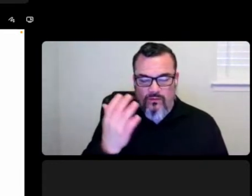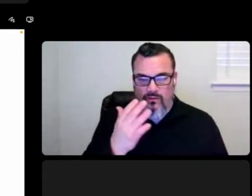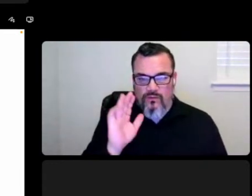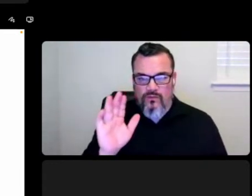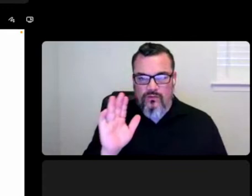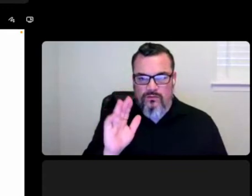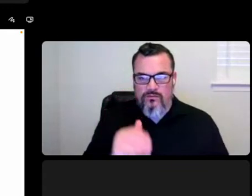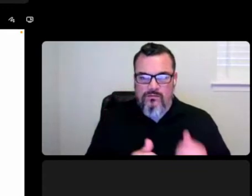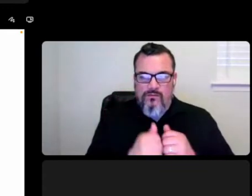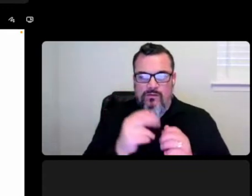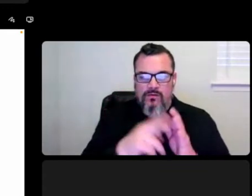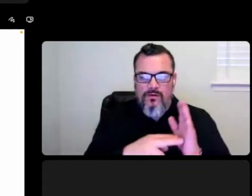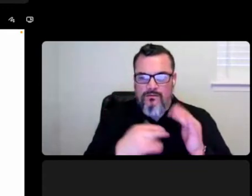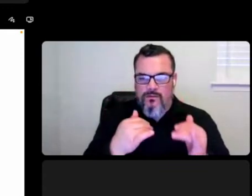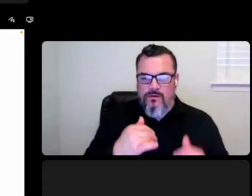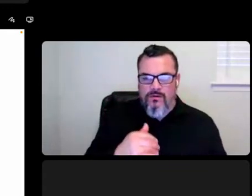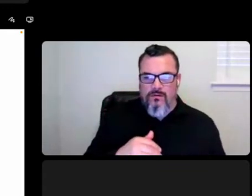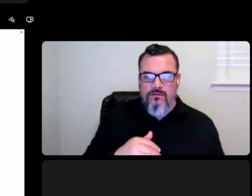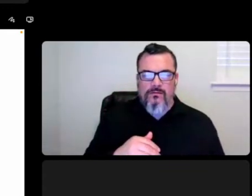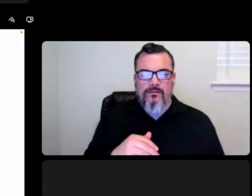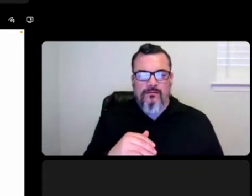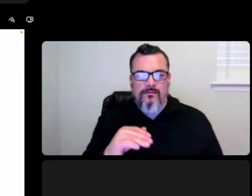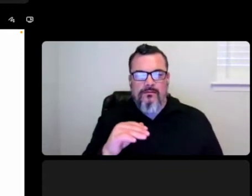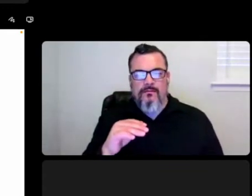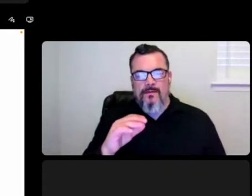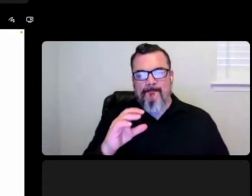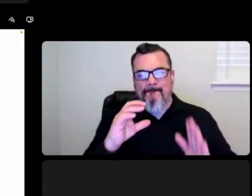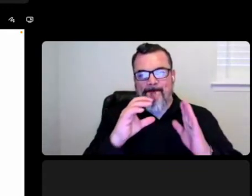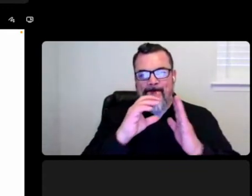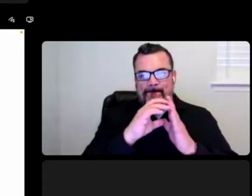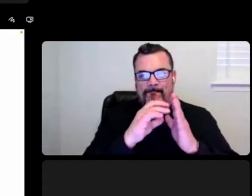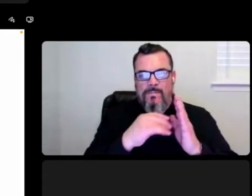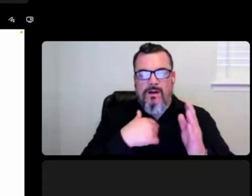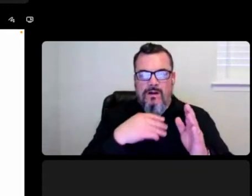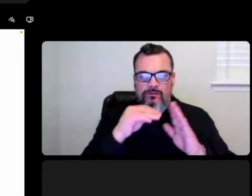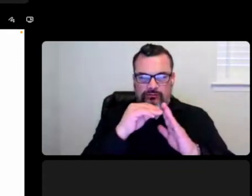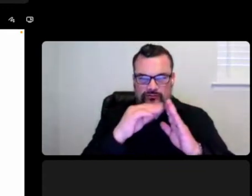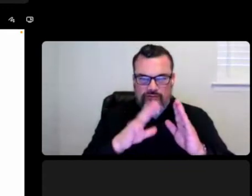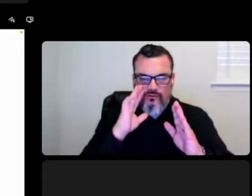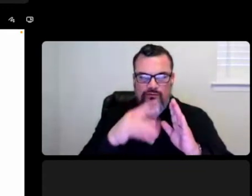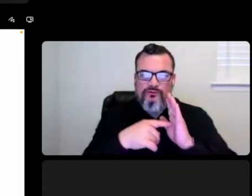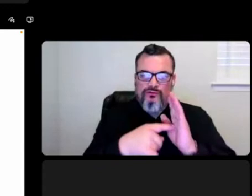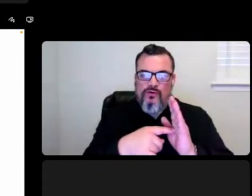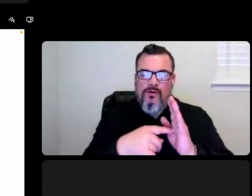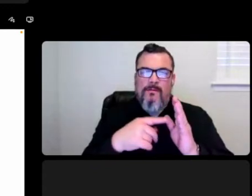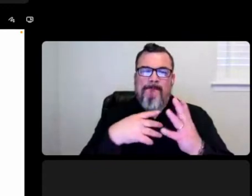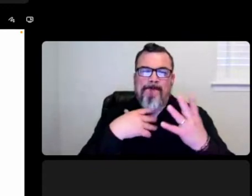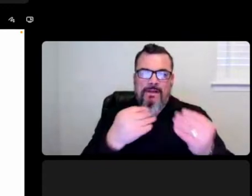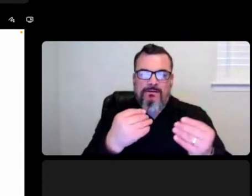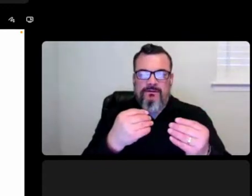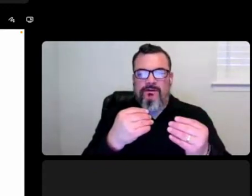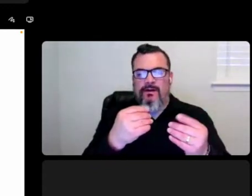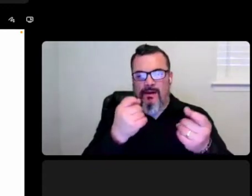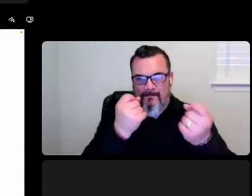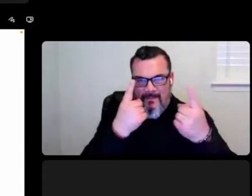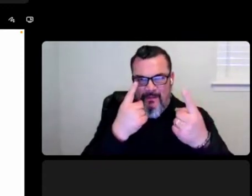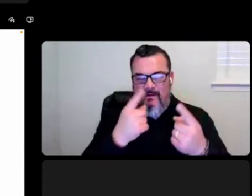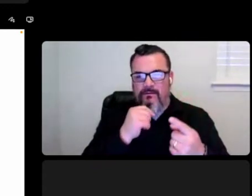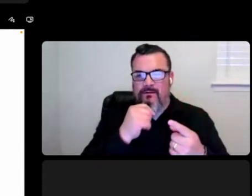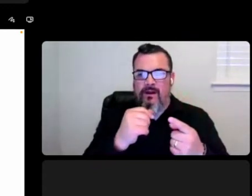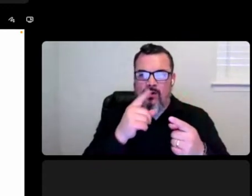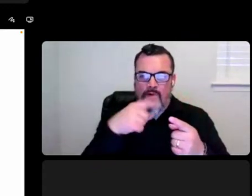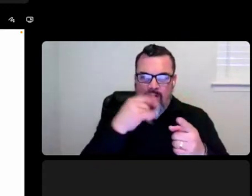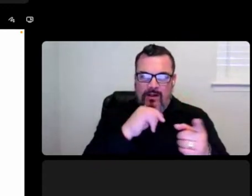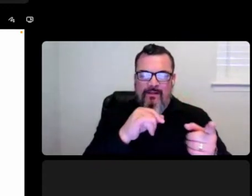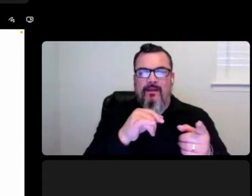What's your most resonating? Okay, on third paragraph, our students will show compassion and empathy towards others who do not look like them, act like them,